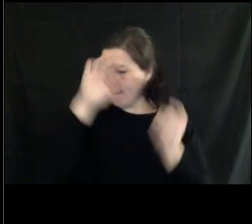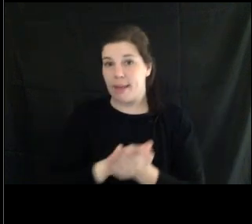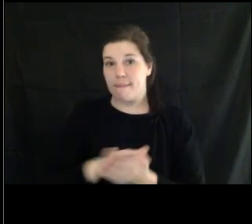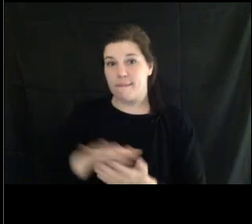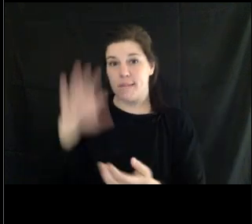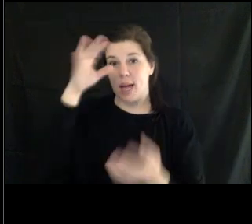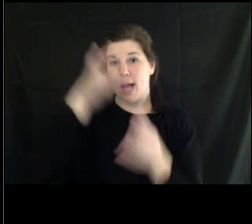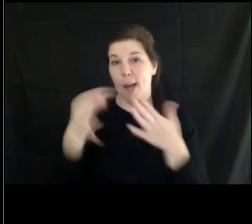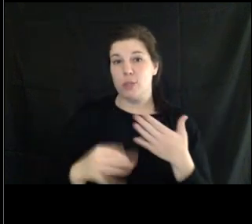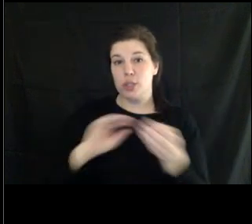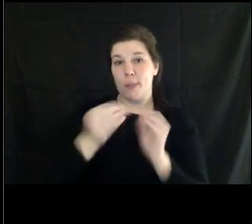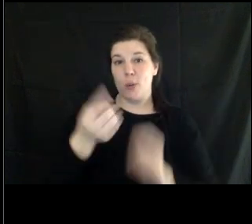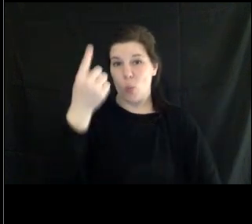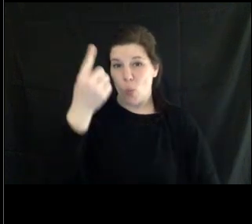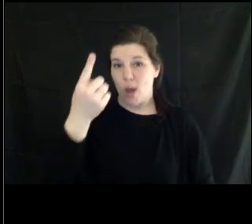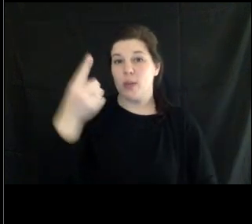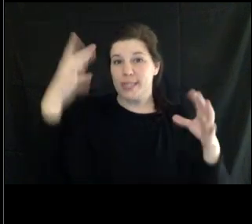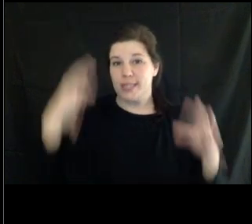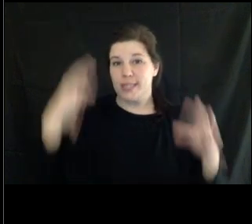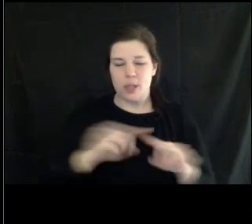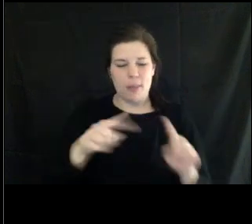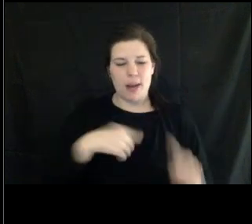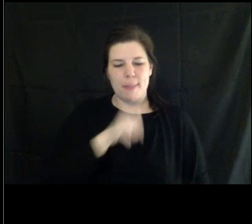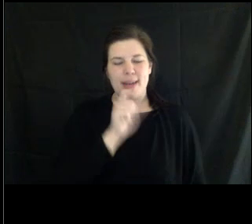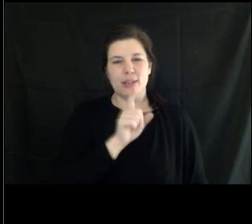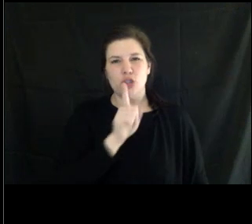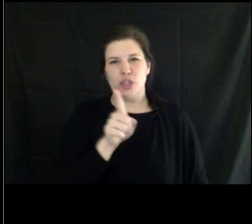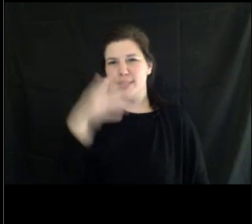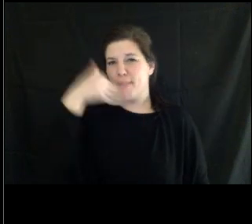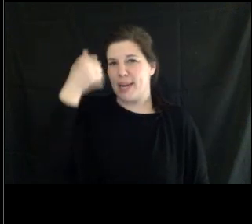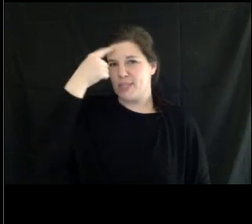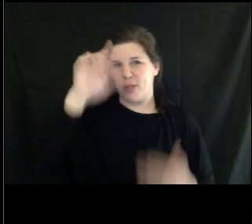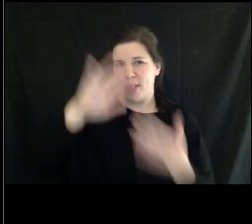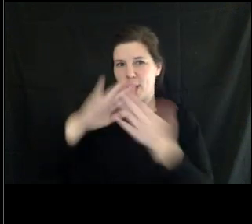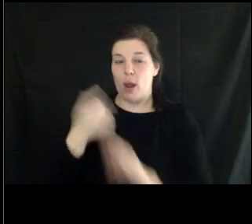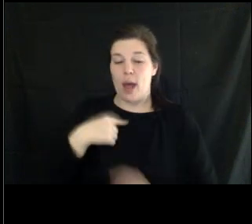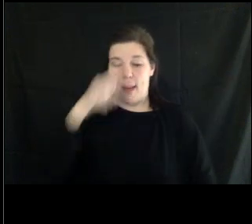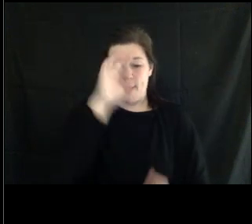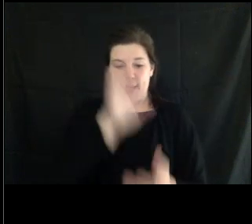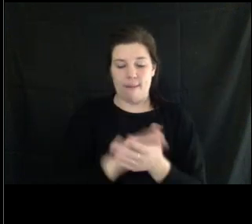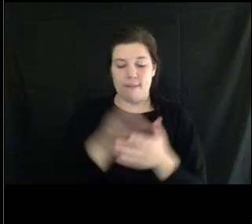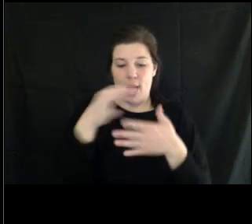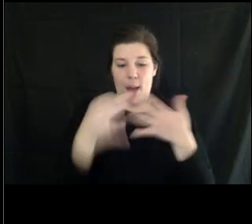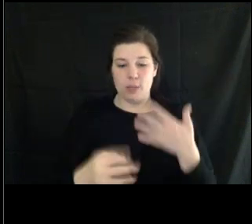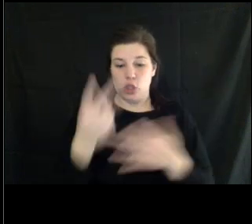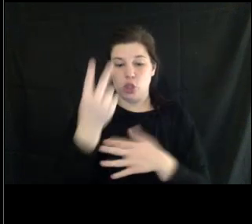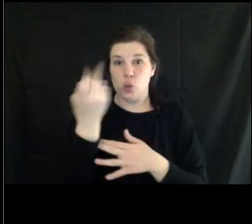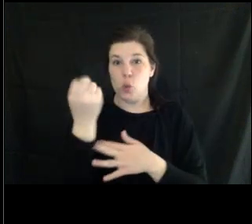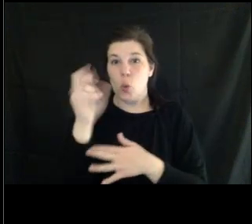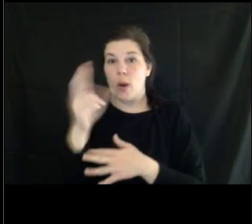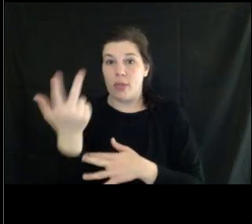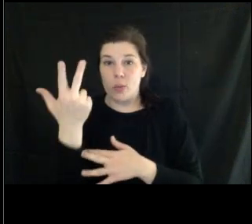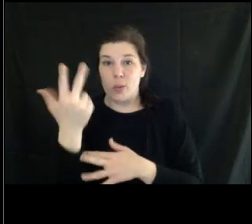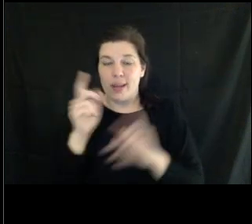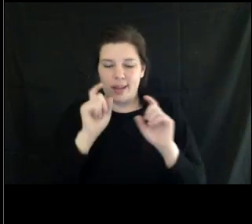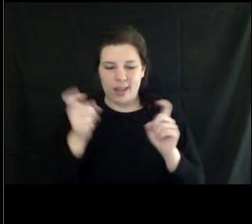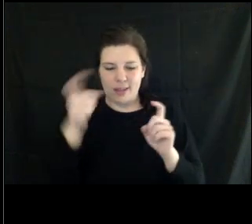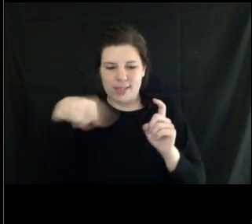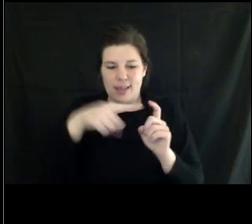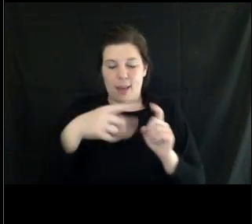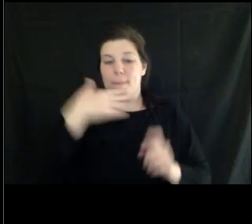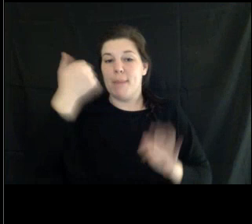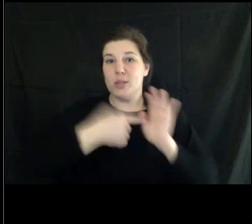that's the best representation for the community. I personally believe option 2 or 3 would give the community better representation in City Hall.